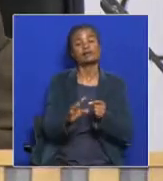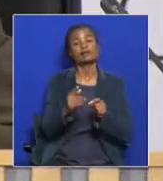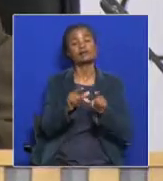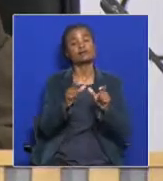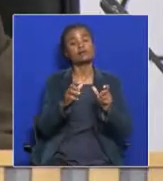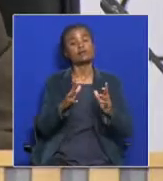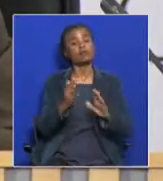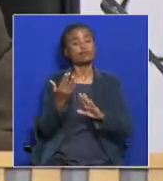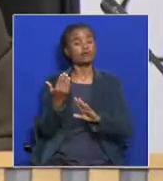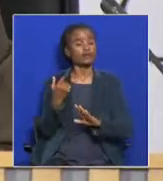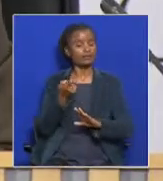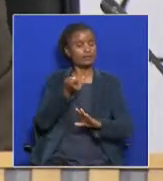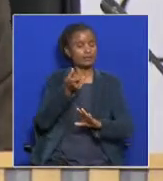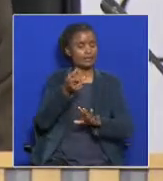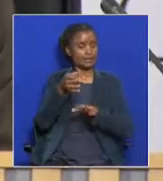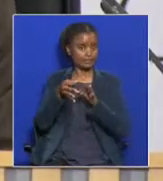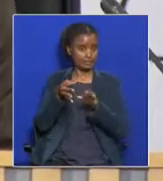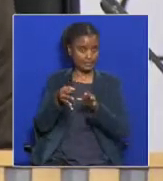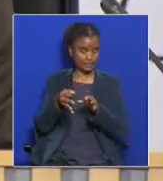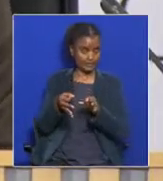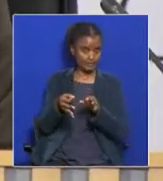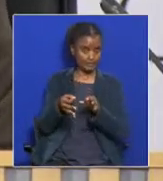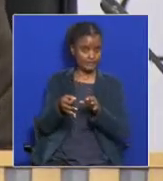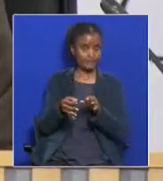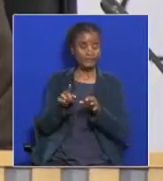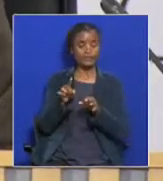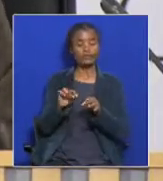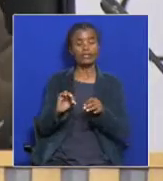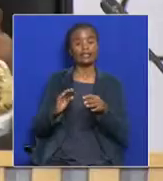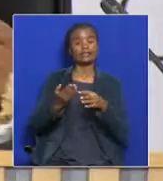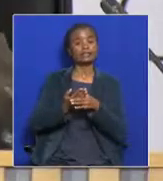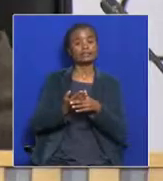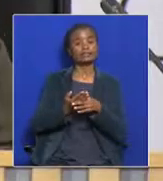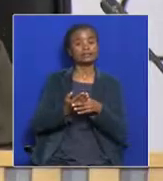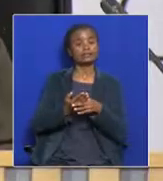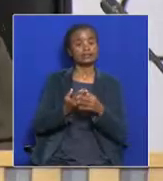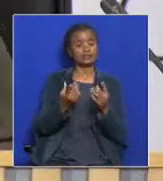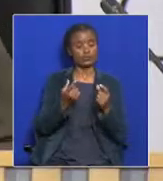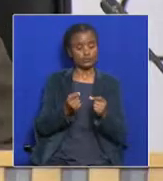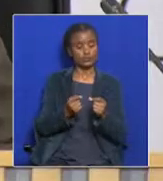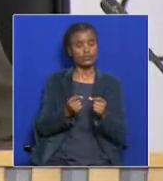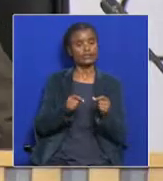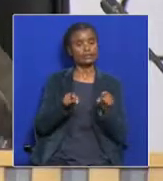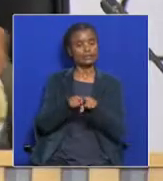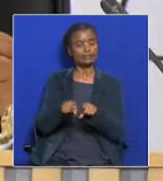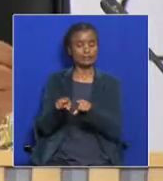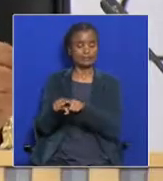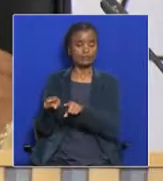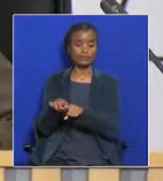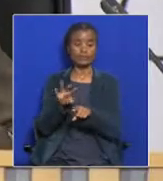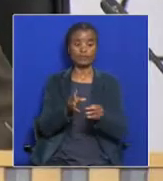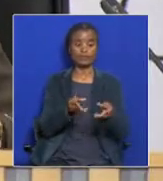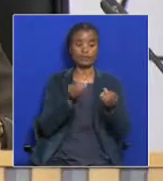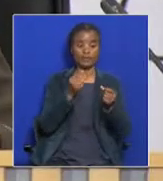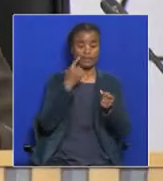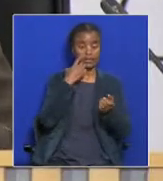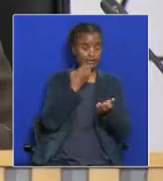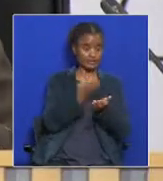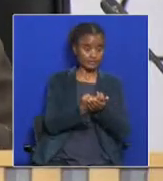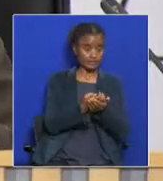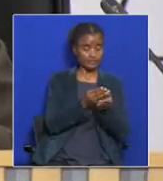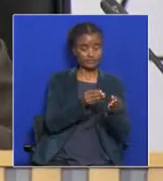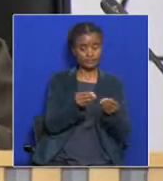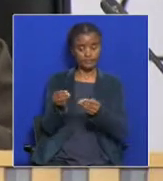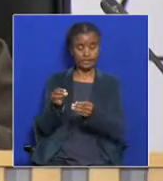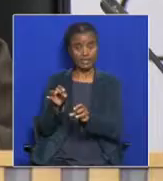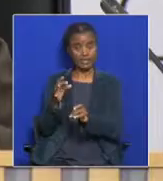but every case follows the same life cycle. You've got exhibits, they need to be analyzed. The lab needs to give you a